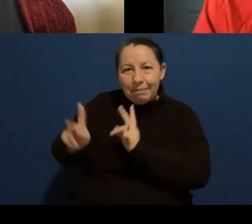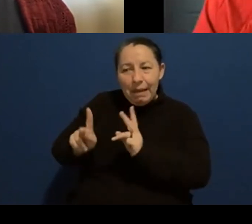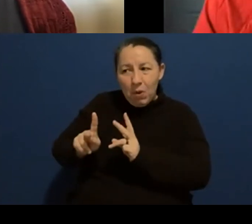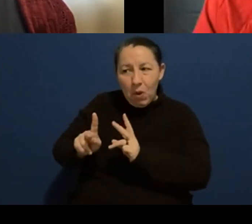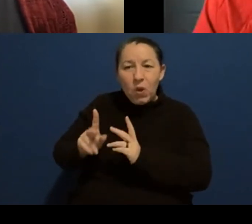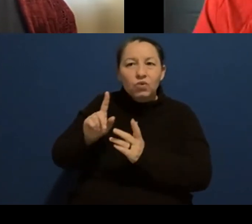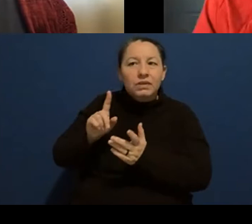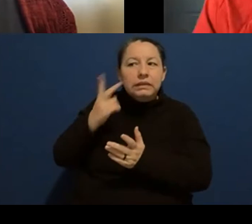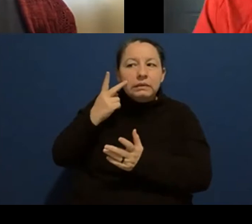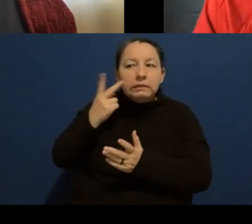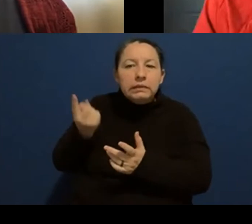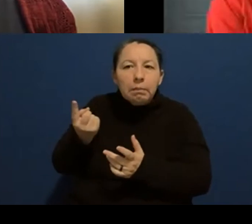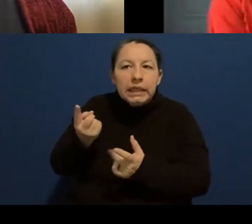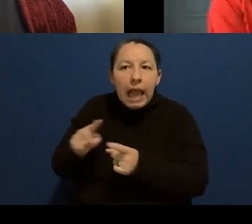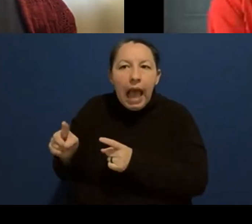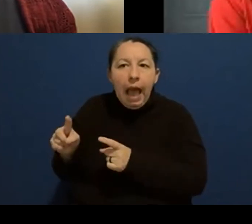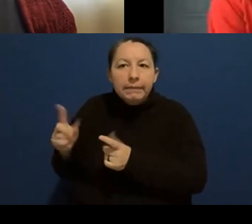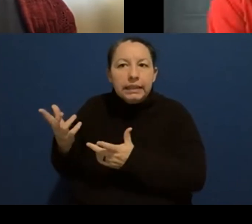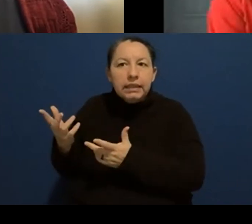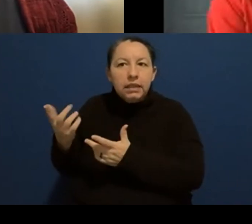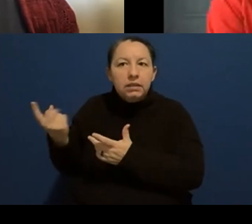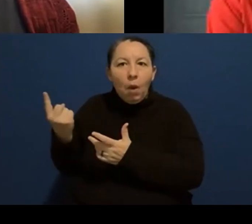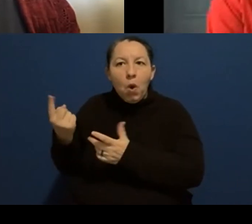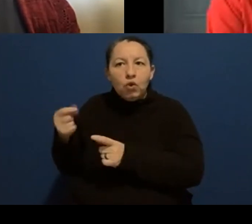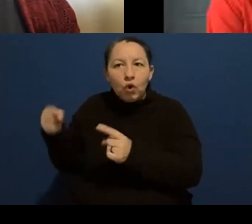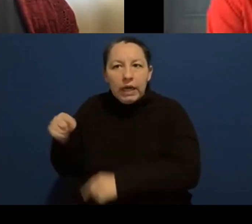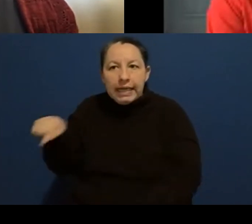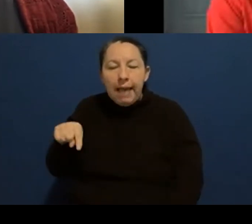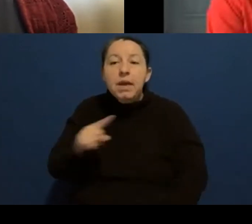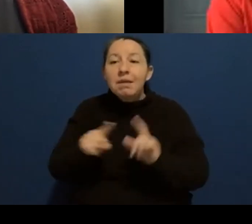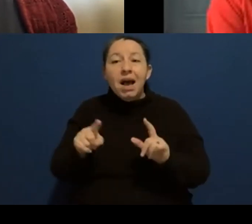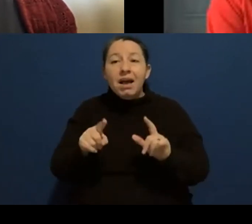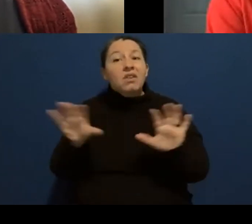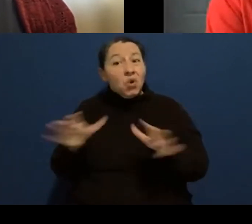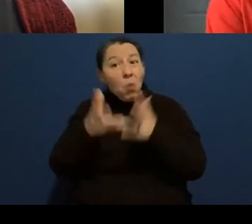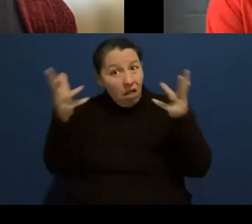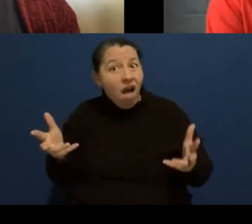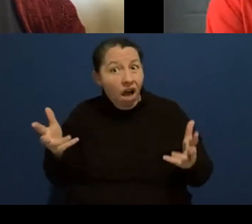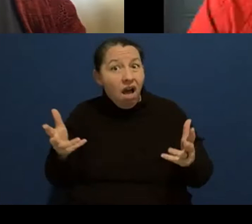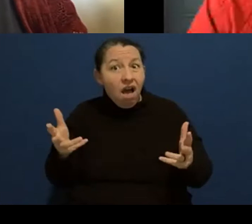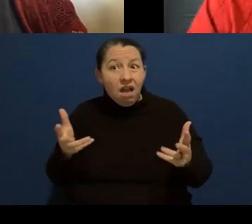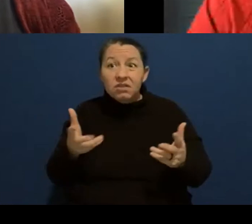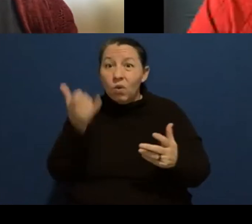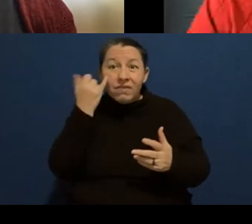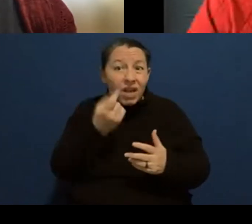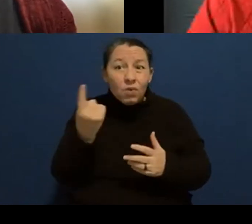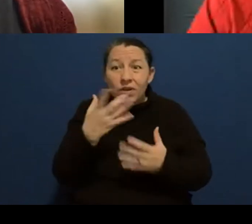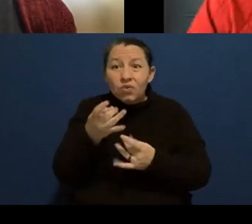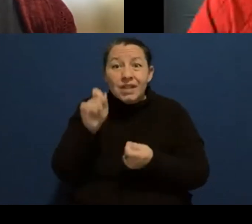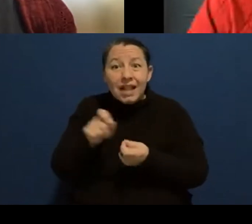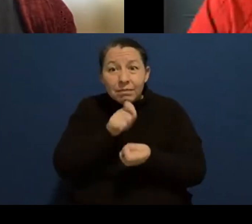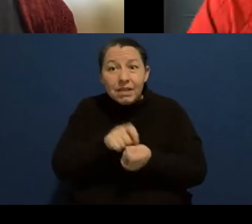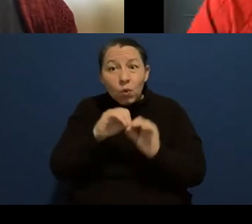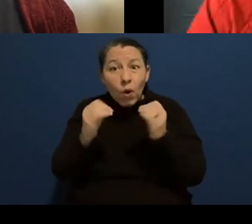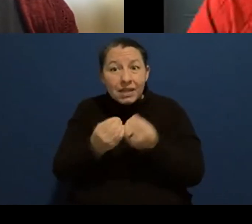on. And they do a lot of things, but just to throw out there, if there's anybody that's interested in that particular organization,